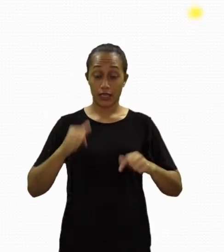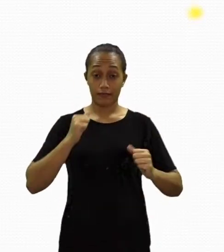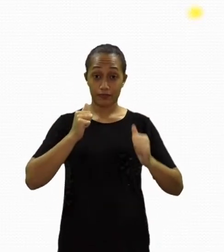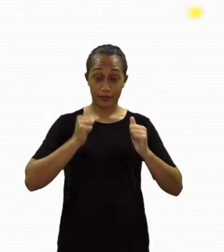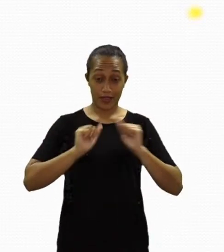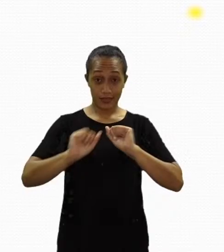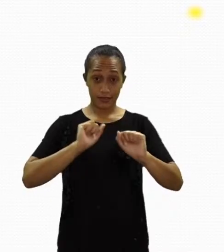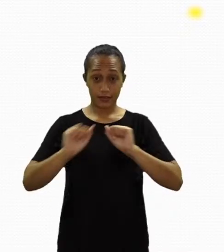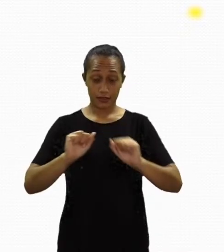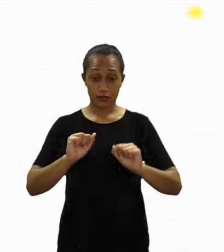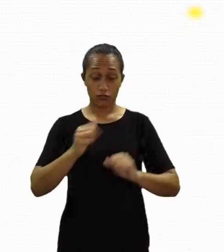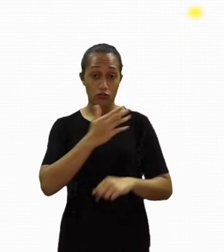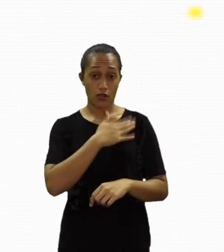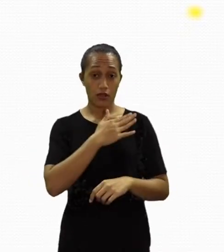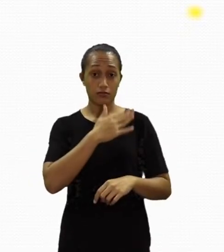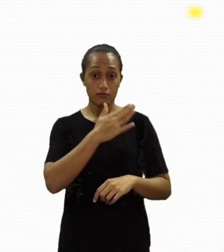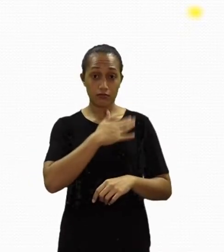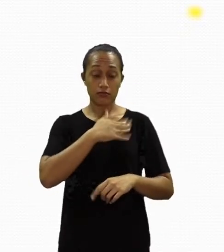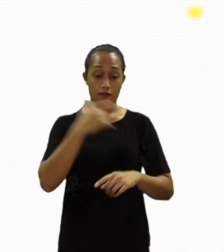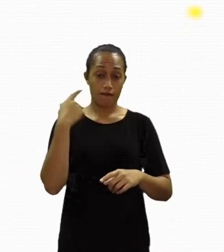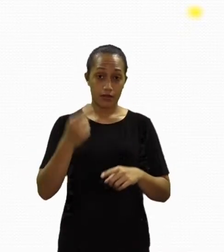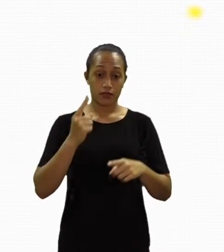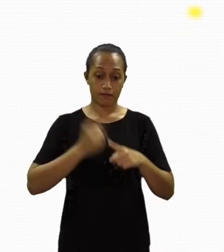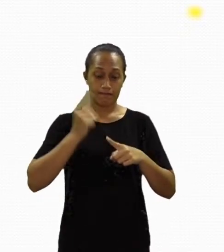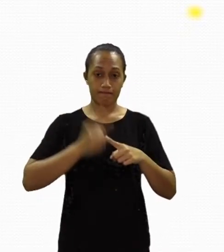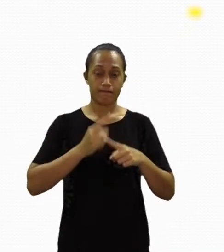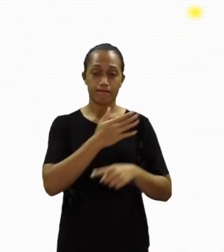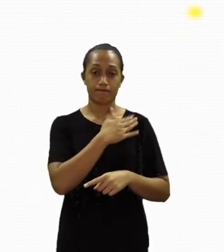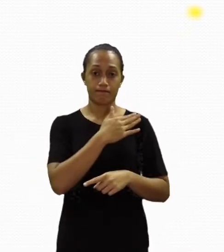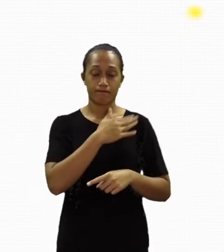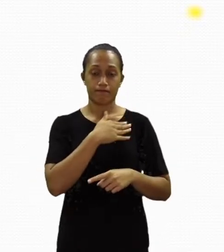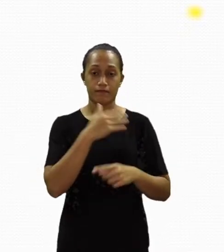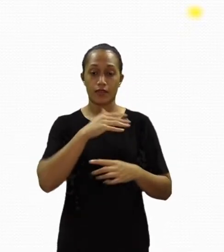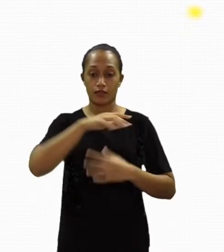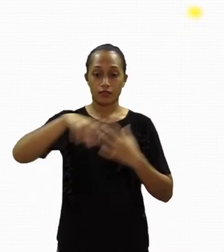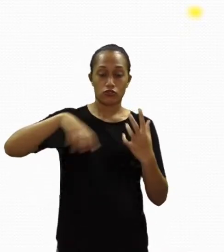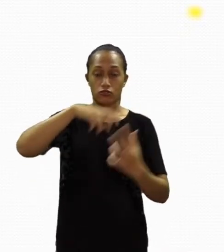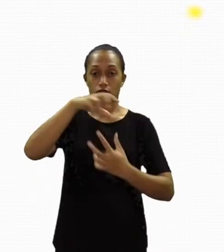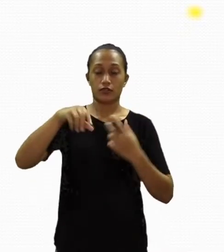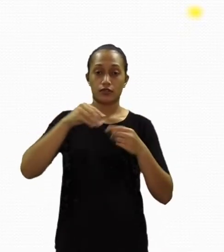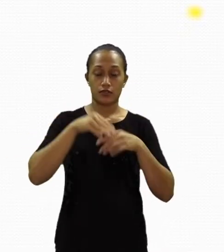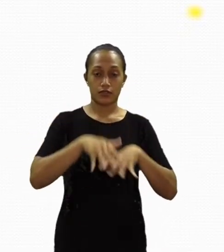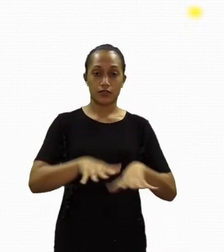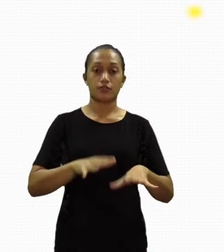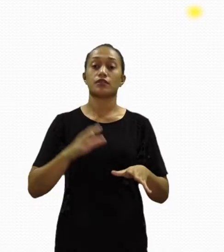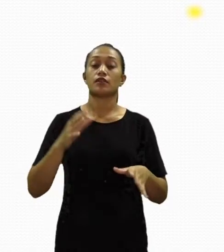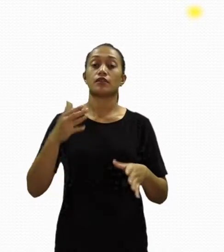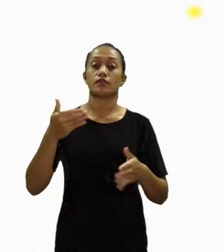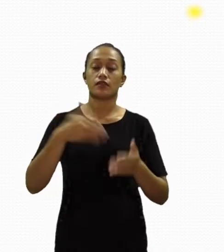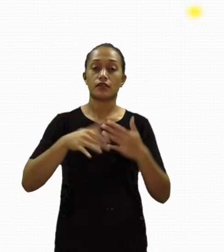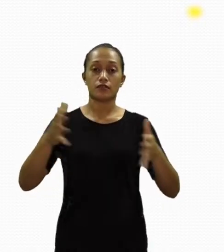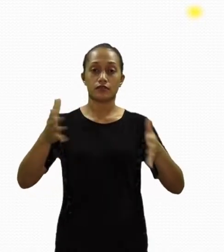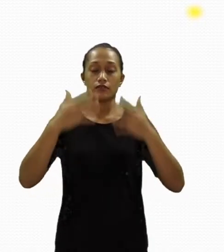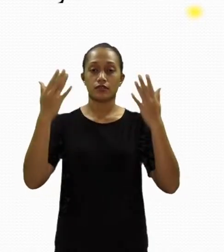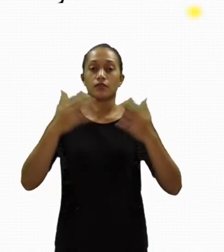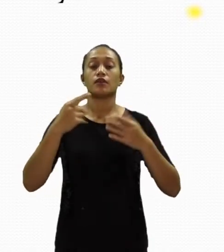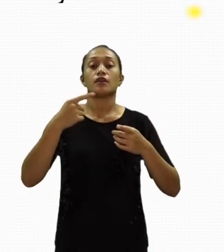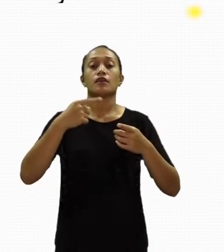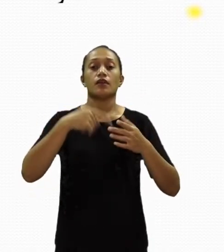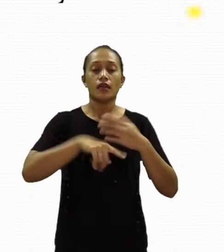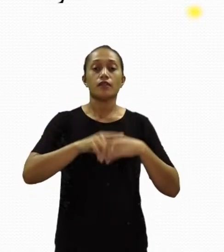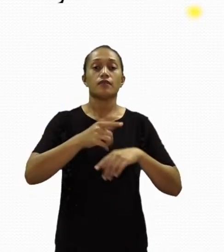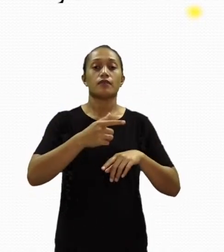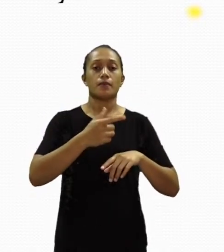will contract faster and circulation is increased, which gets oxygenated blood to your muscles.